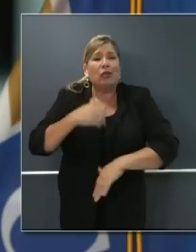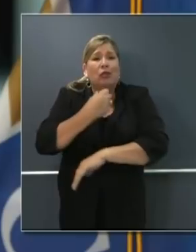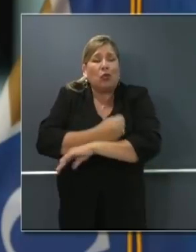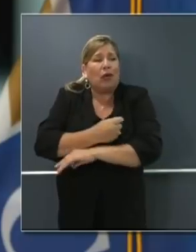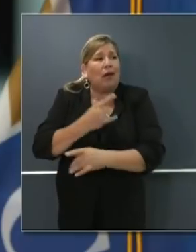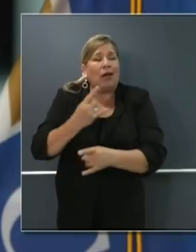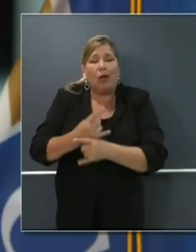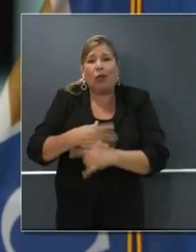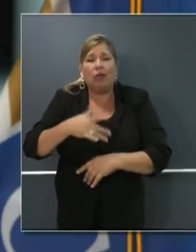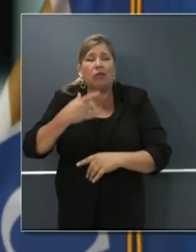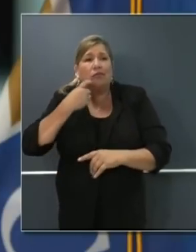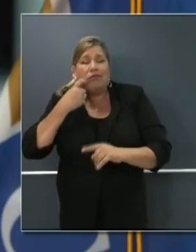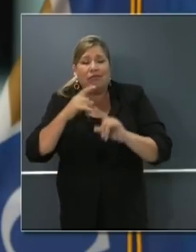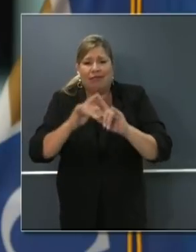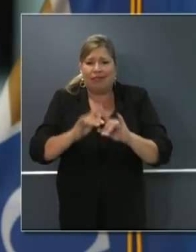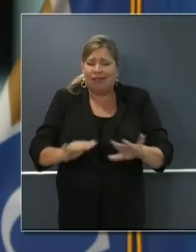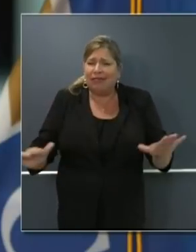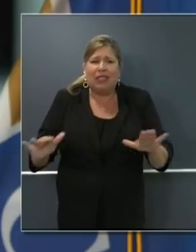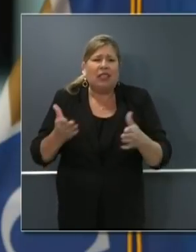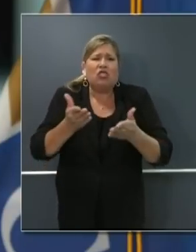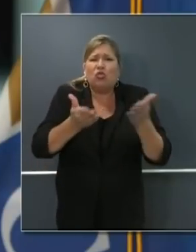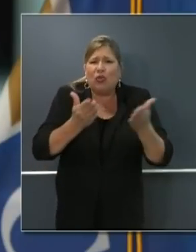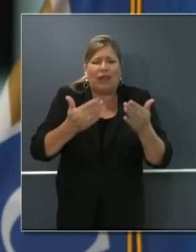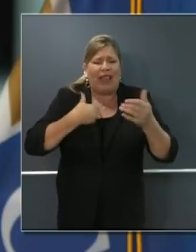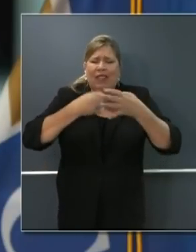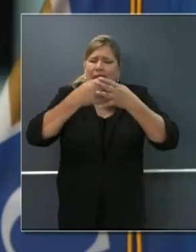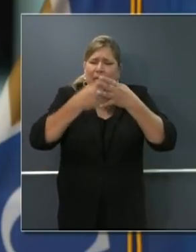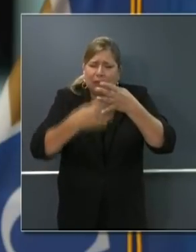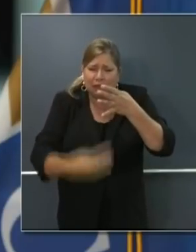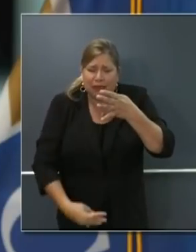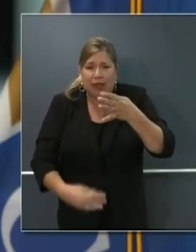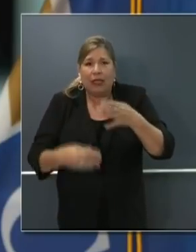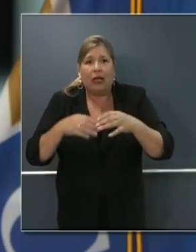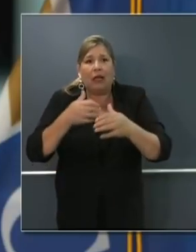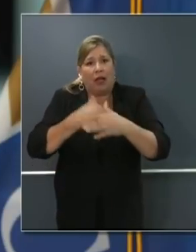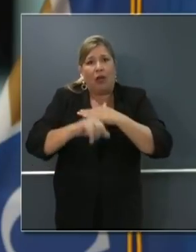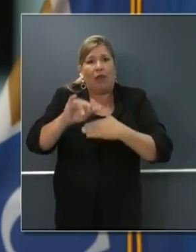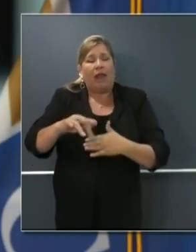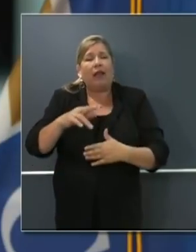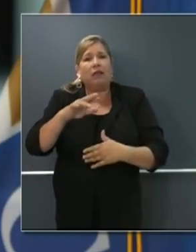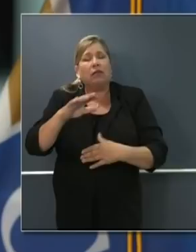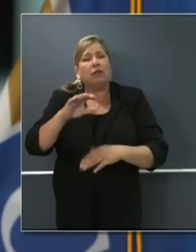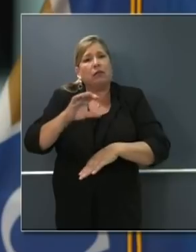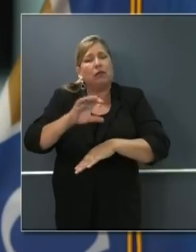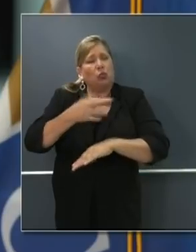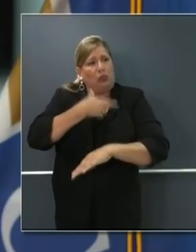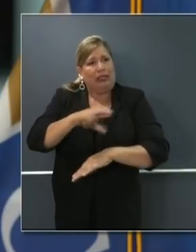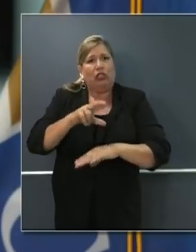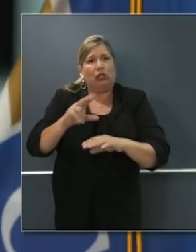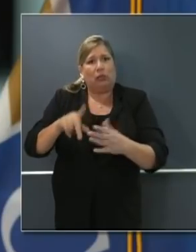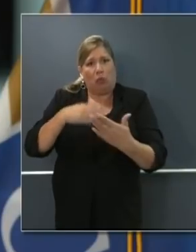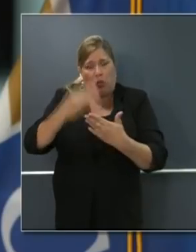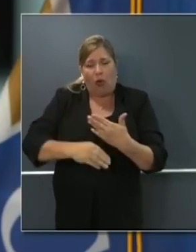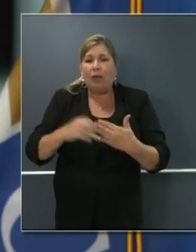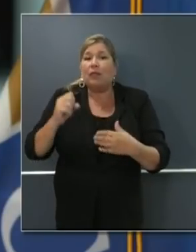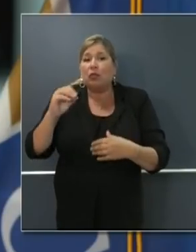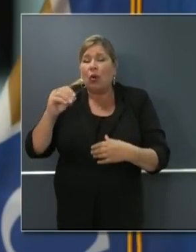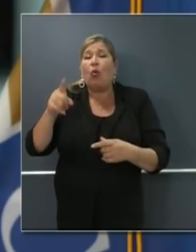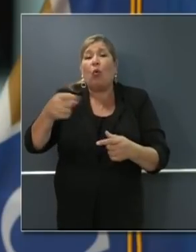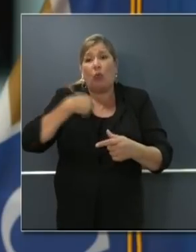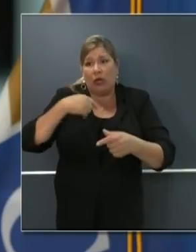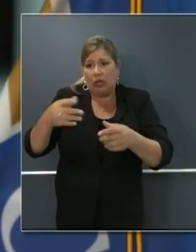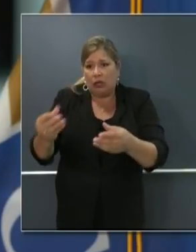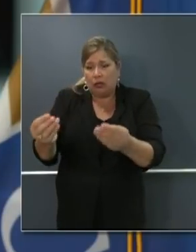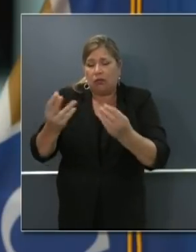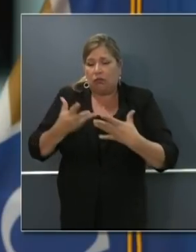And we wanted to make sure there was clarification of those being essential services, and that guidance was updated on the